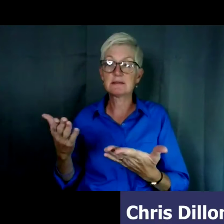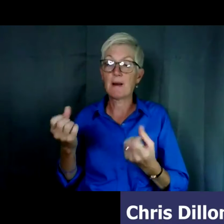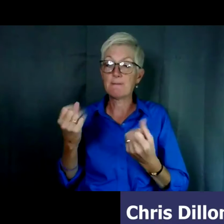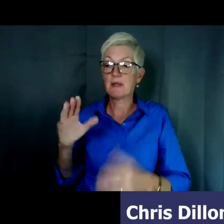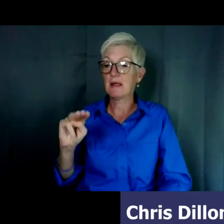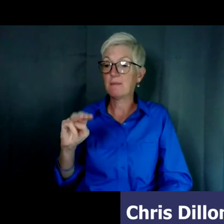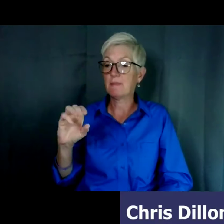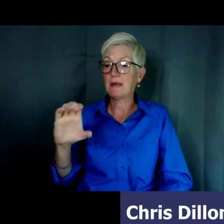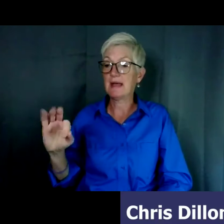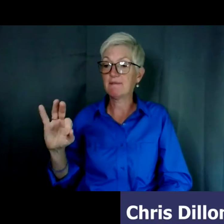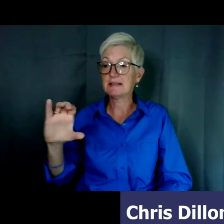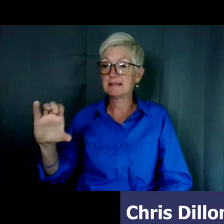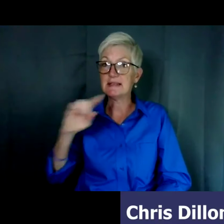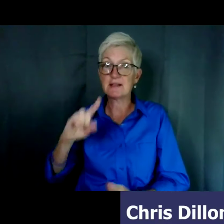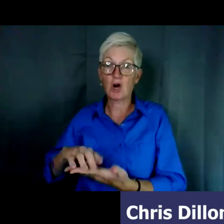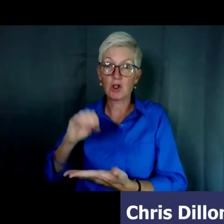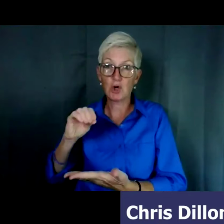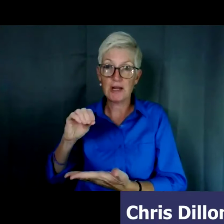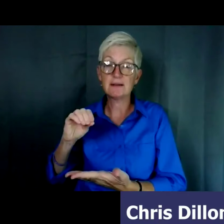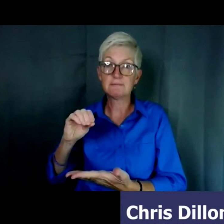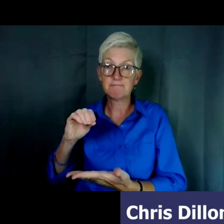learning as to